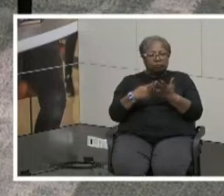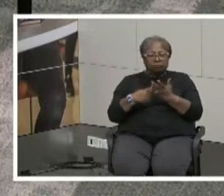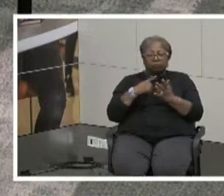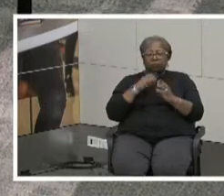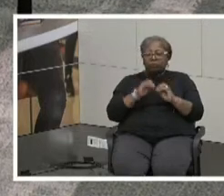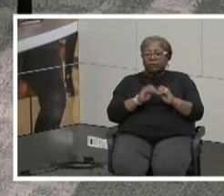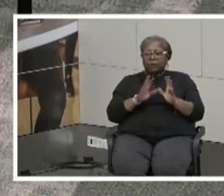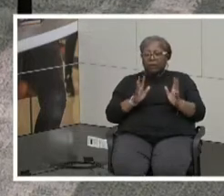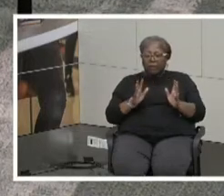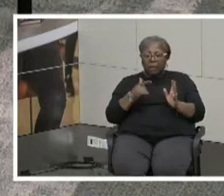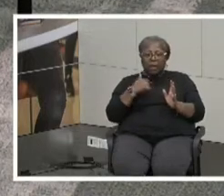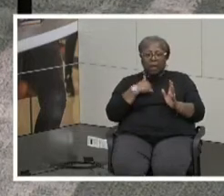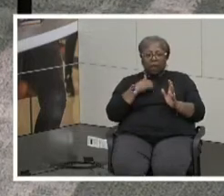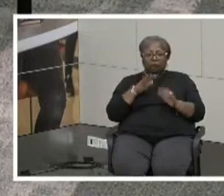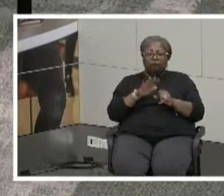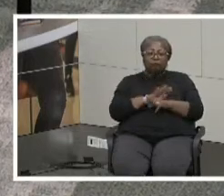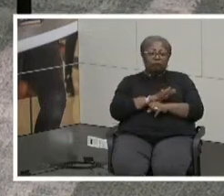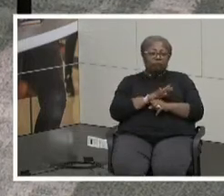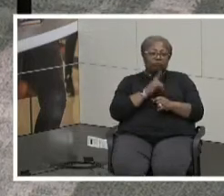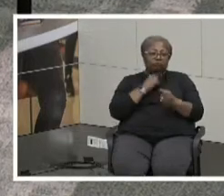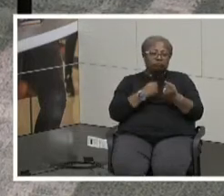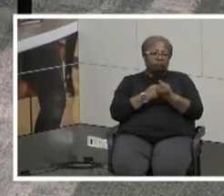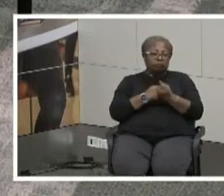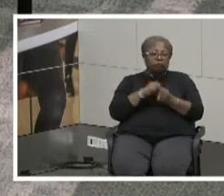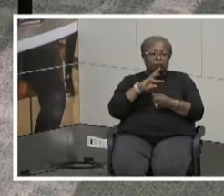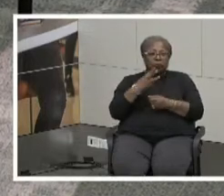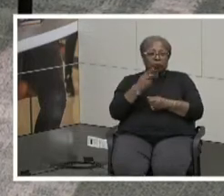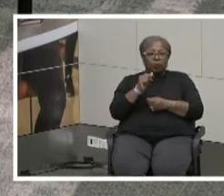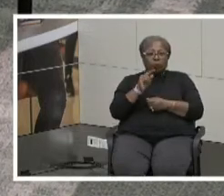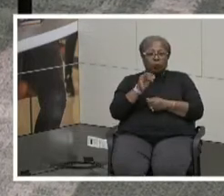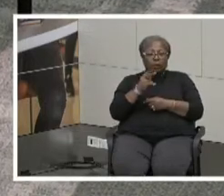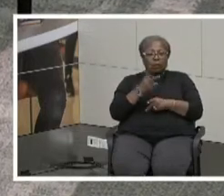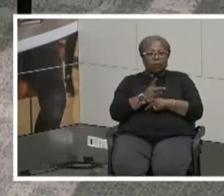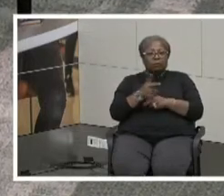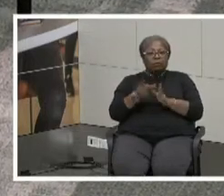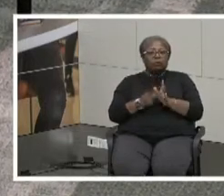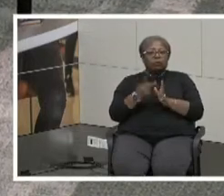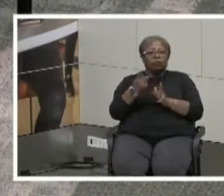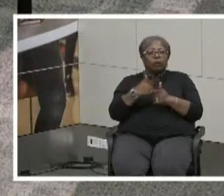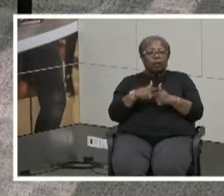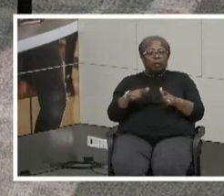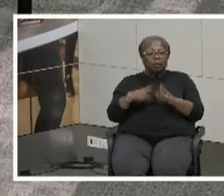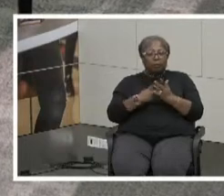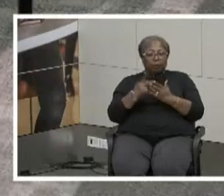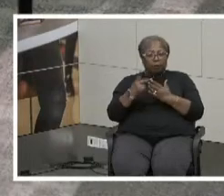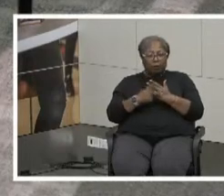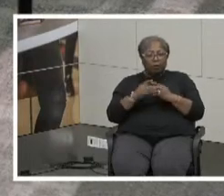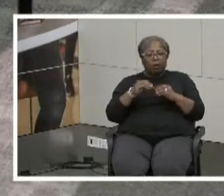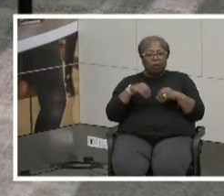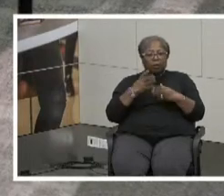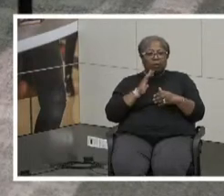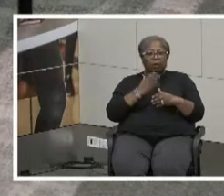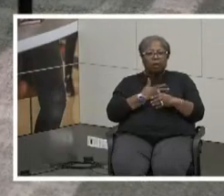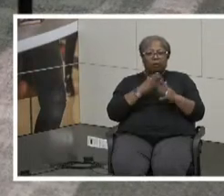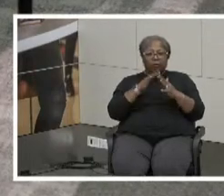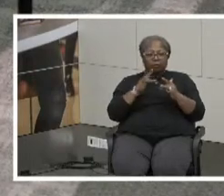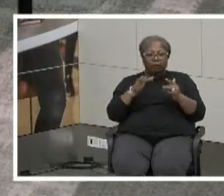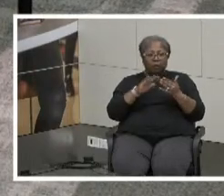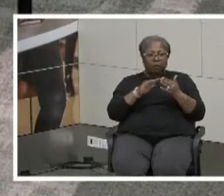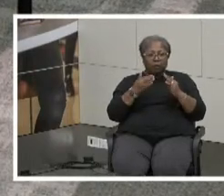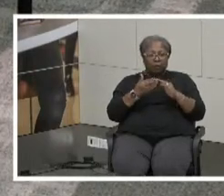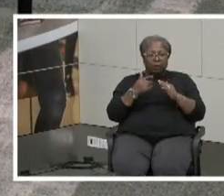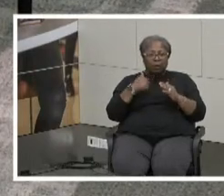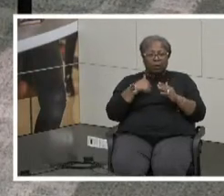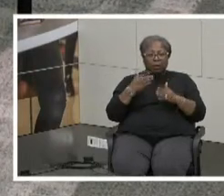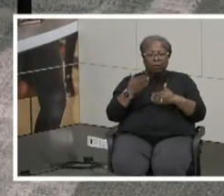be clear I'm fully supportive of Wharton keeping its dual language program given our diverse City I